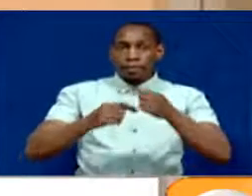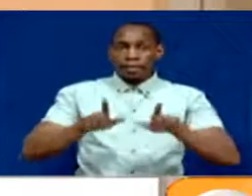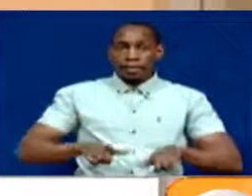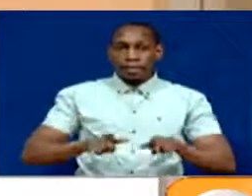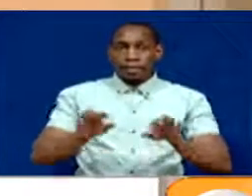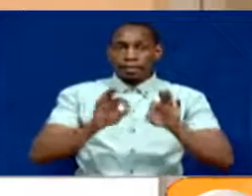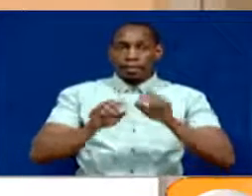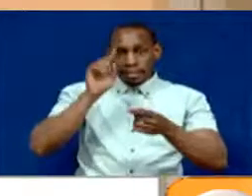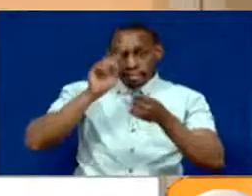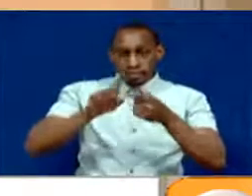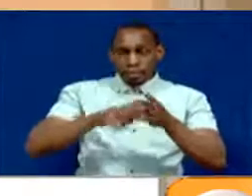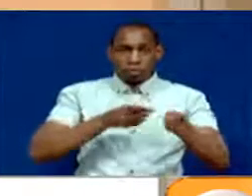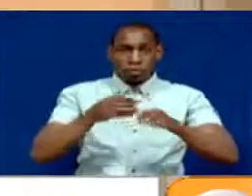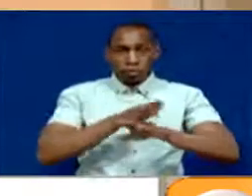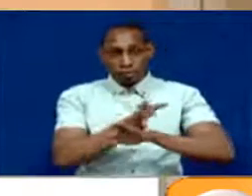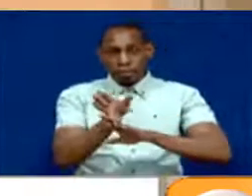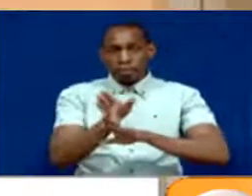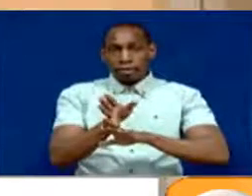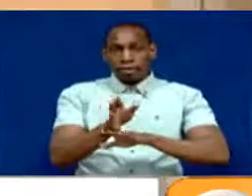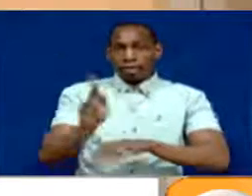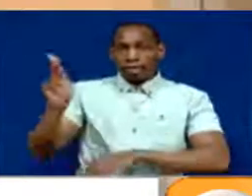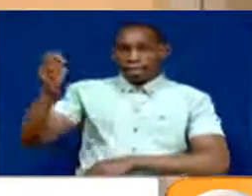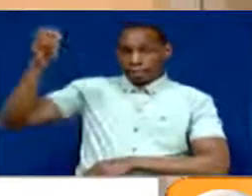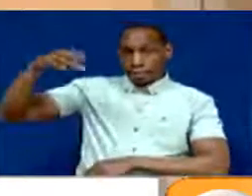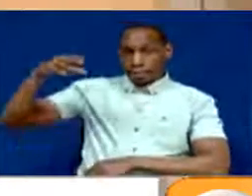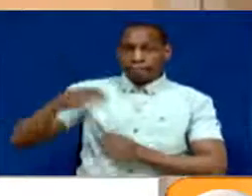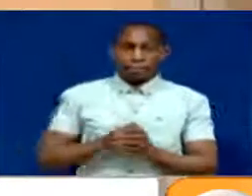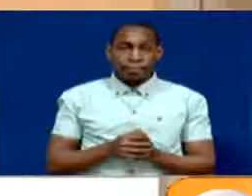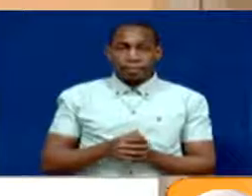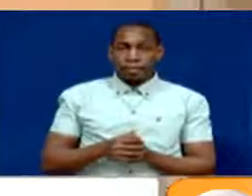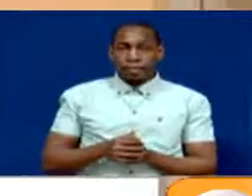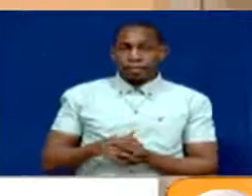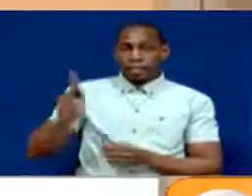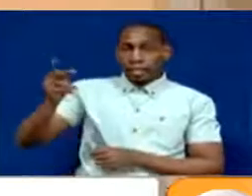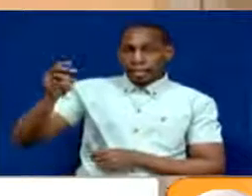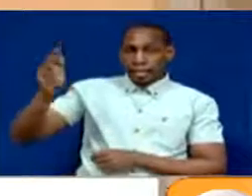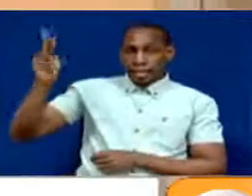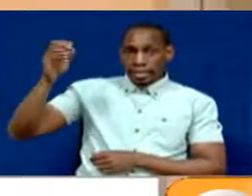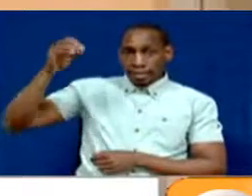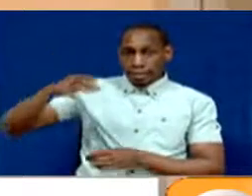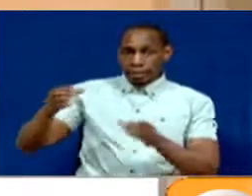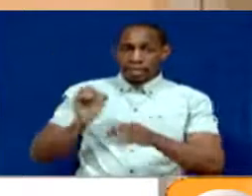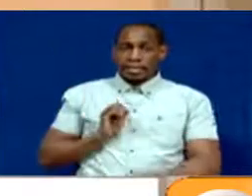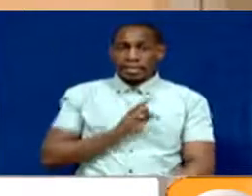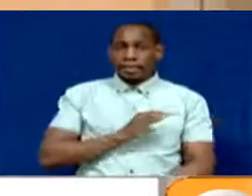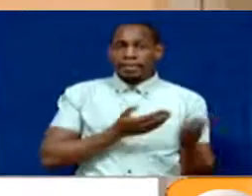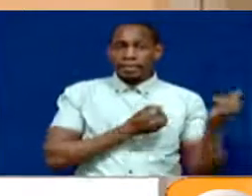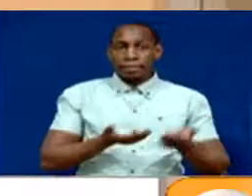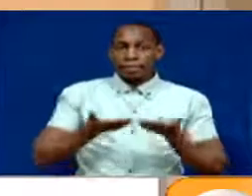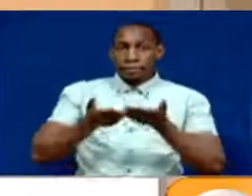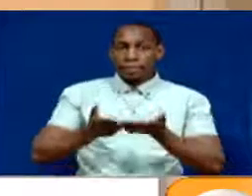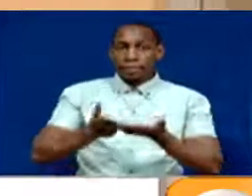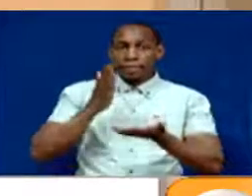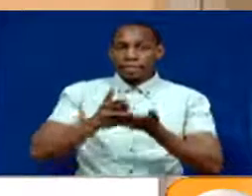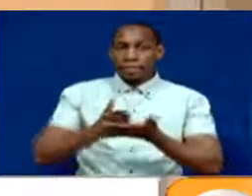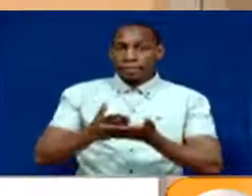audit aimed at curbing fraud at the state-run utility. The power utility firm employees are expected to present